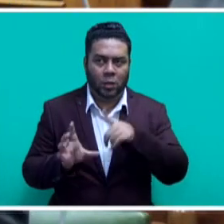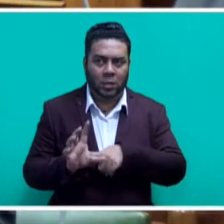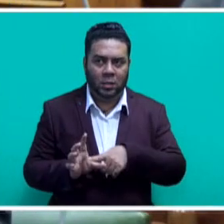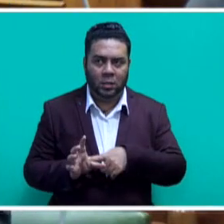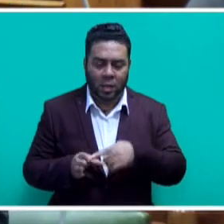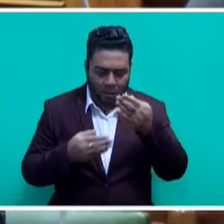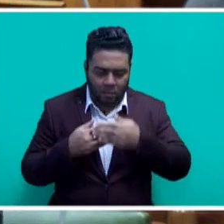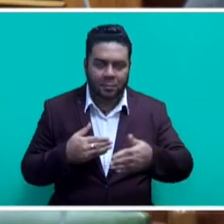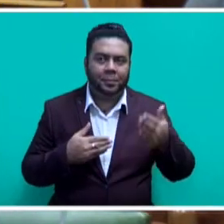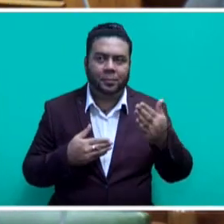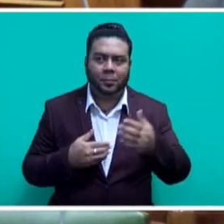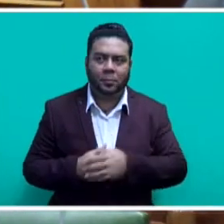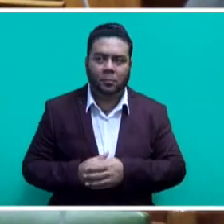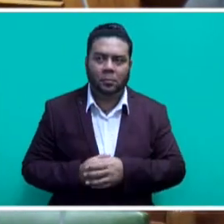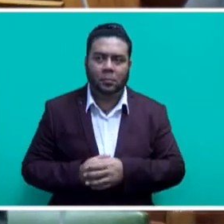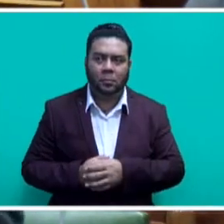beyond. And beyond.